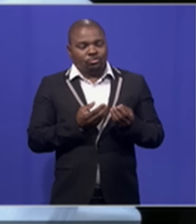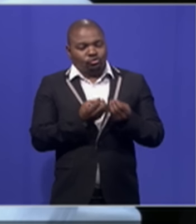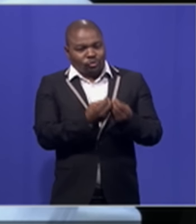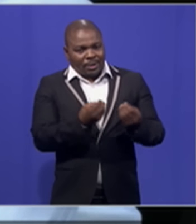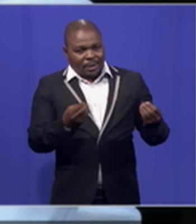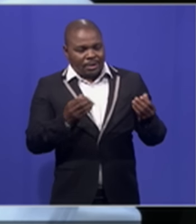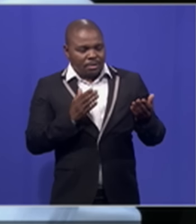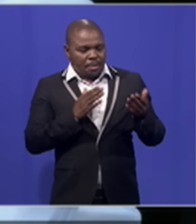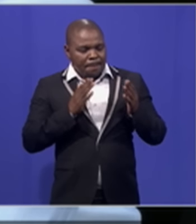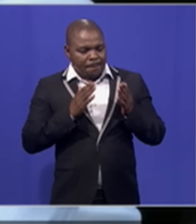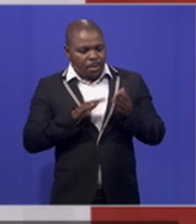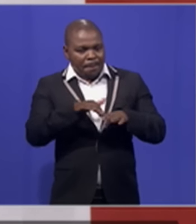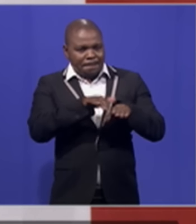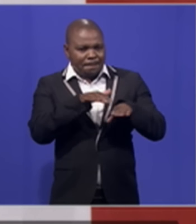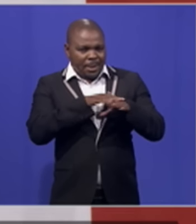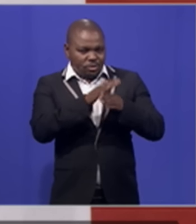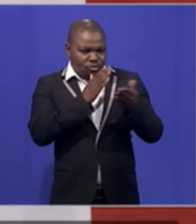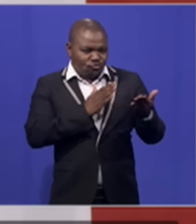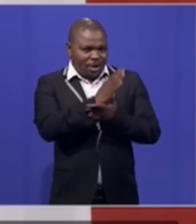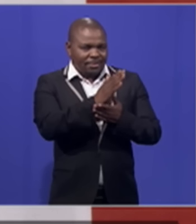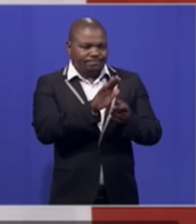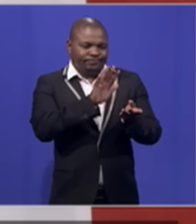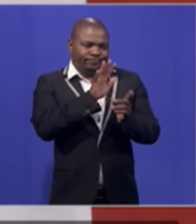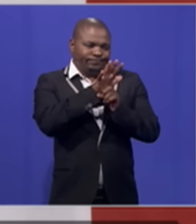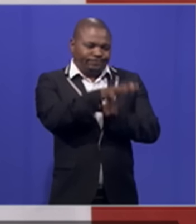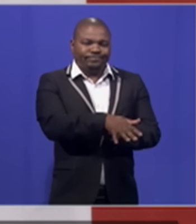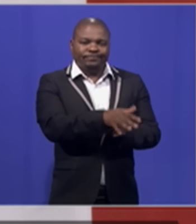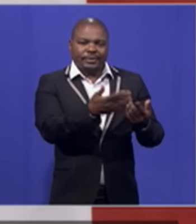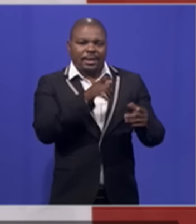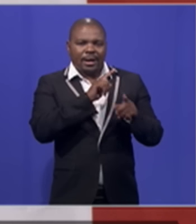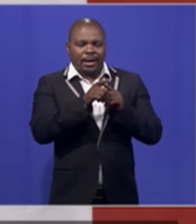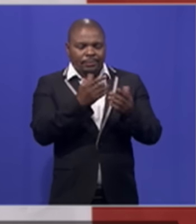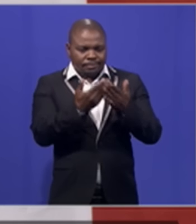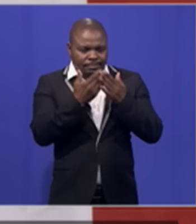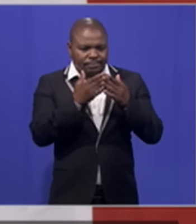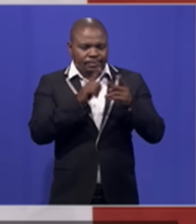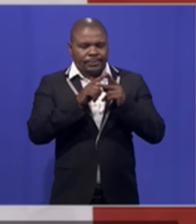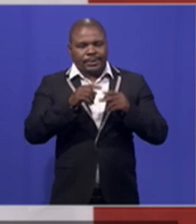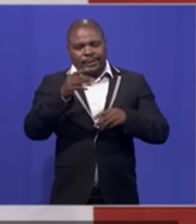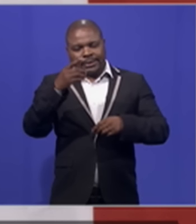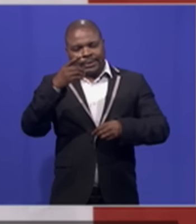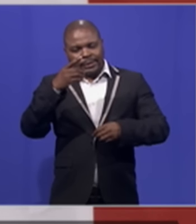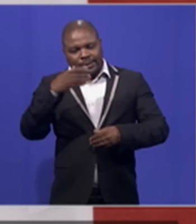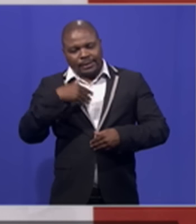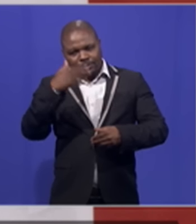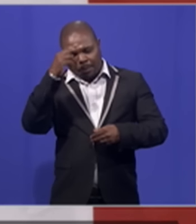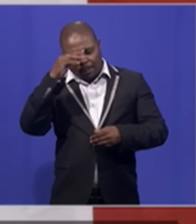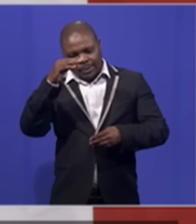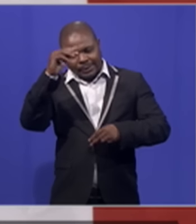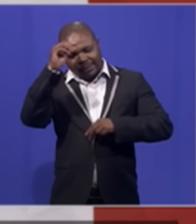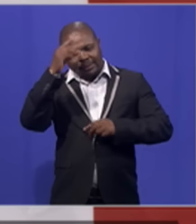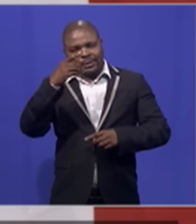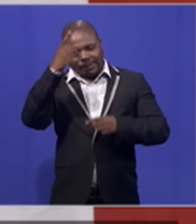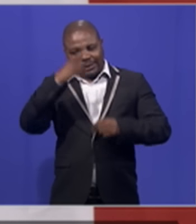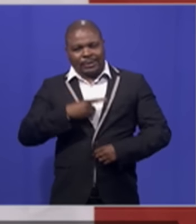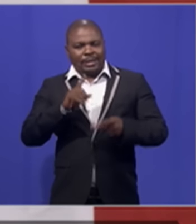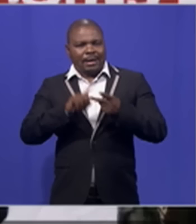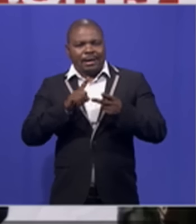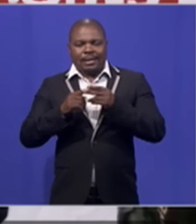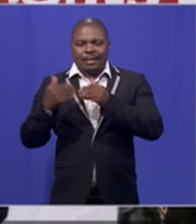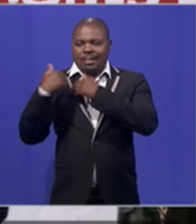tsa barutwana tseo di akaretsang tsa go fitlhelela thuto, seriti le tshireletsego. The Commission further found that